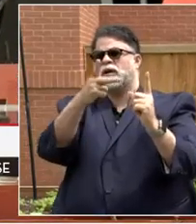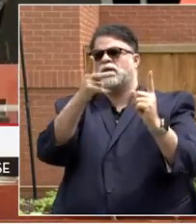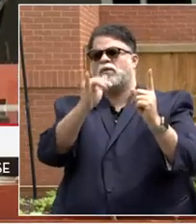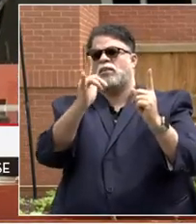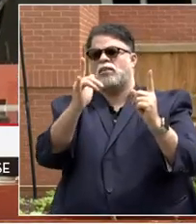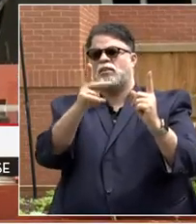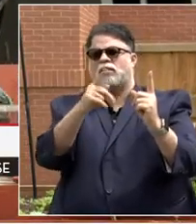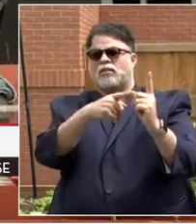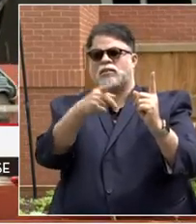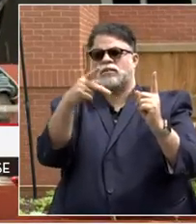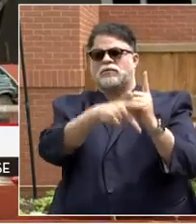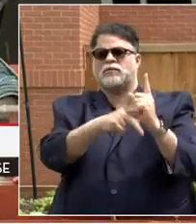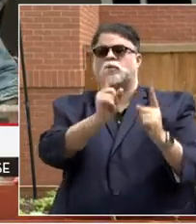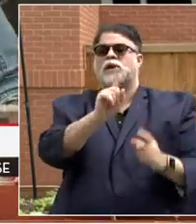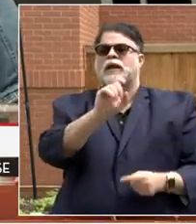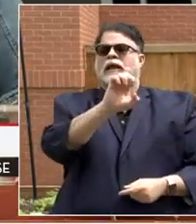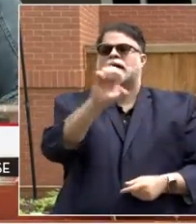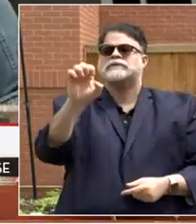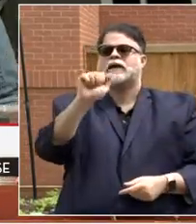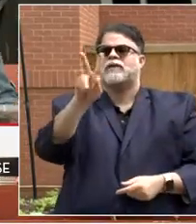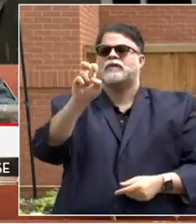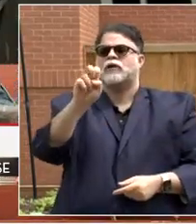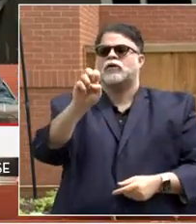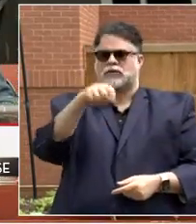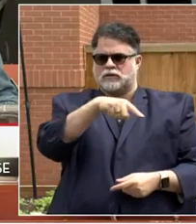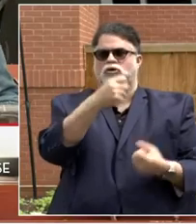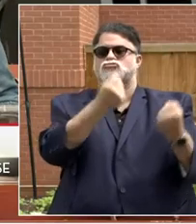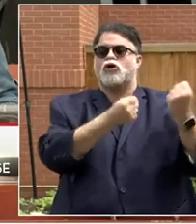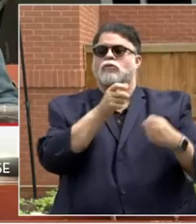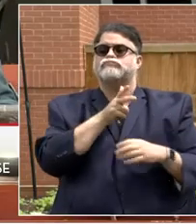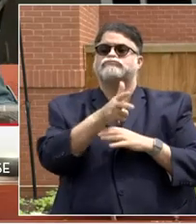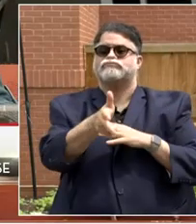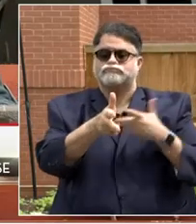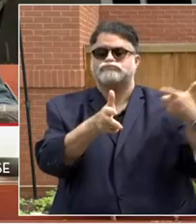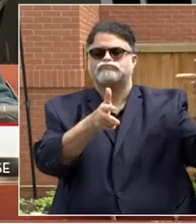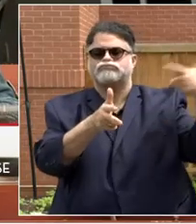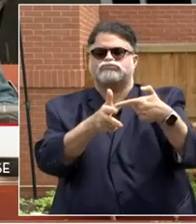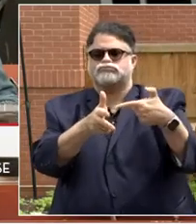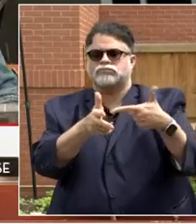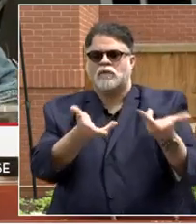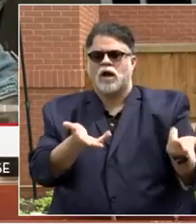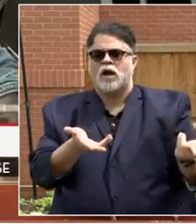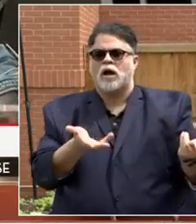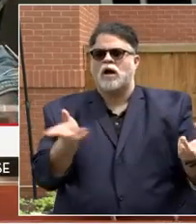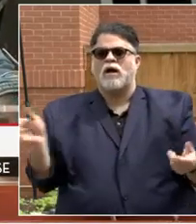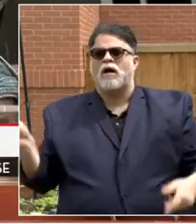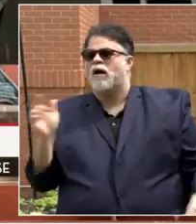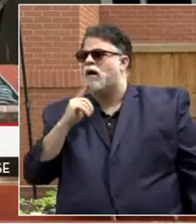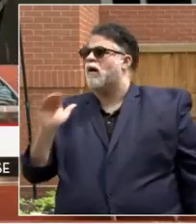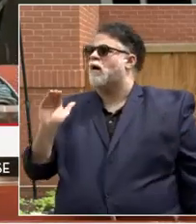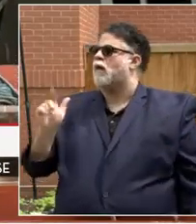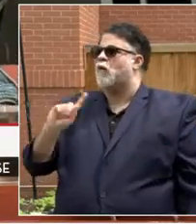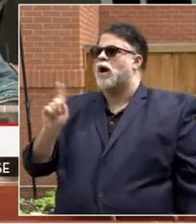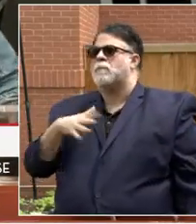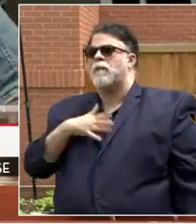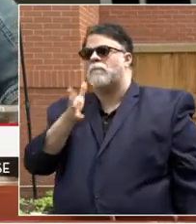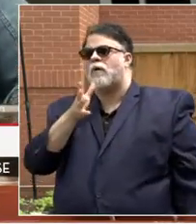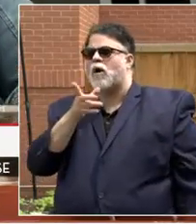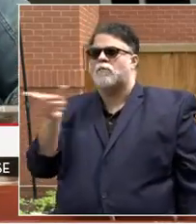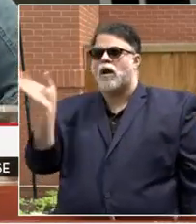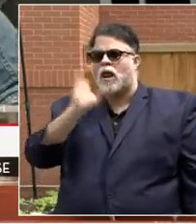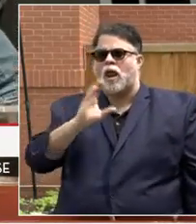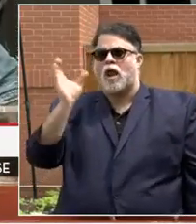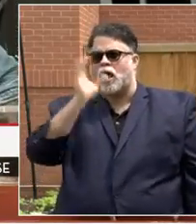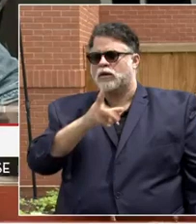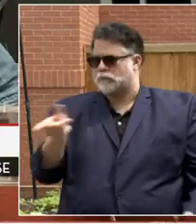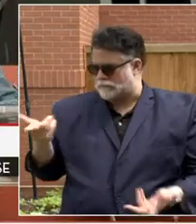her car. He keep on asking me when his mother and Day going to come back. I don't have the right answers. He